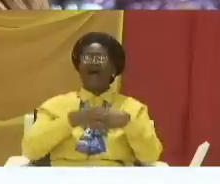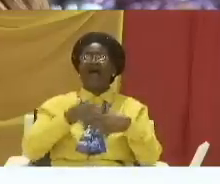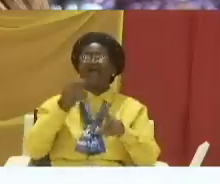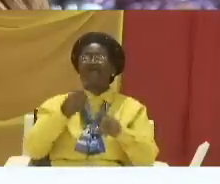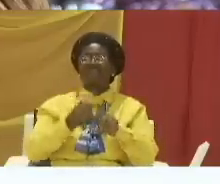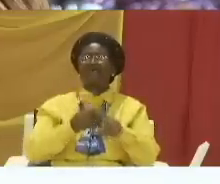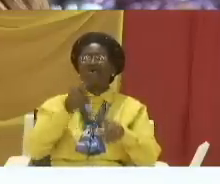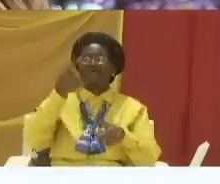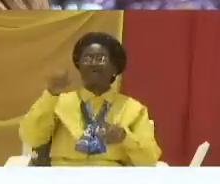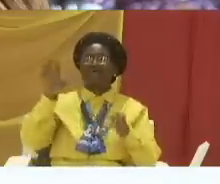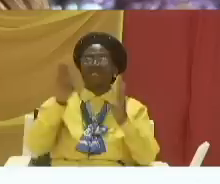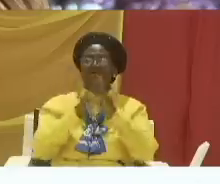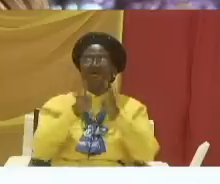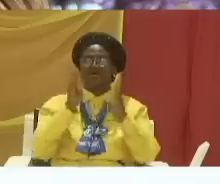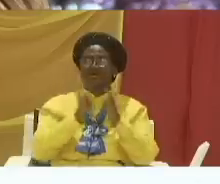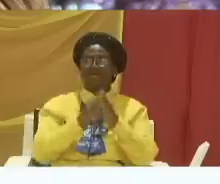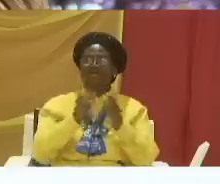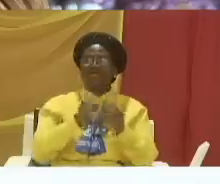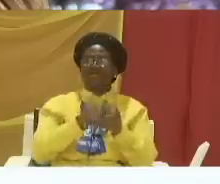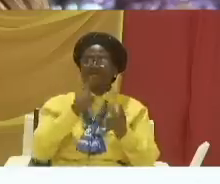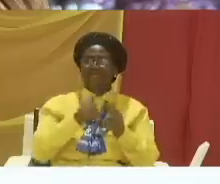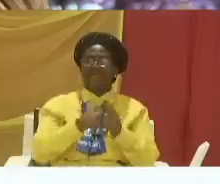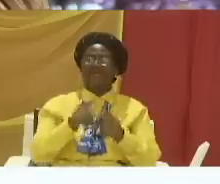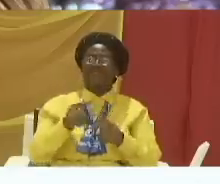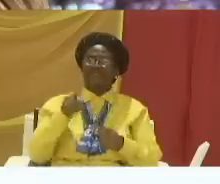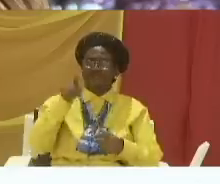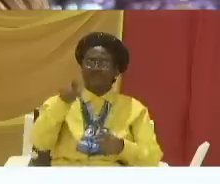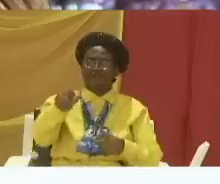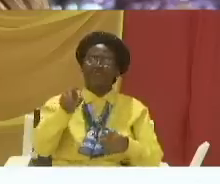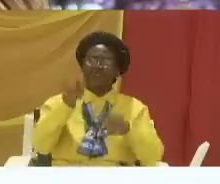and then you can do what you want.